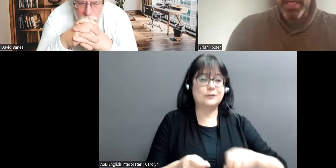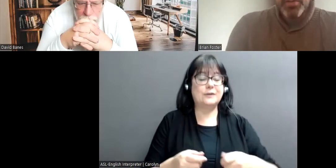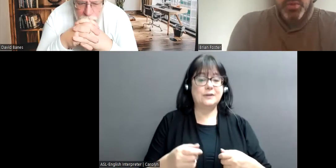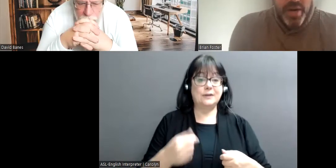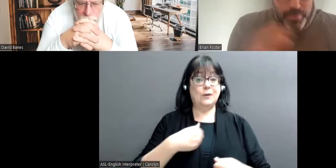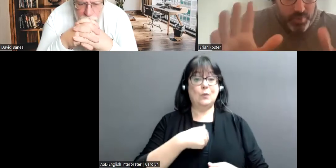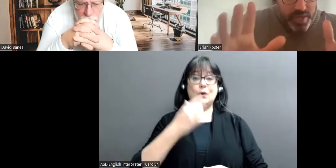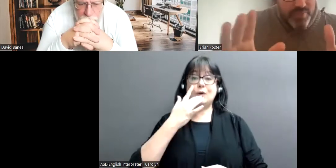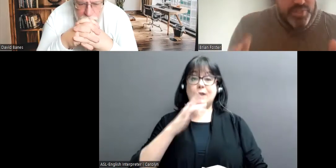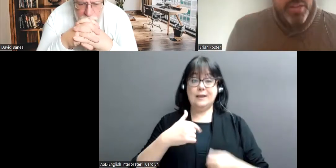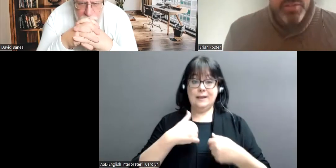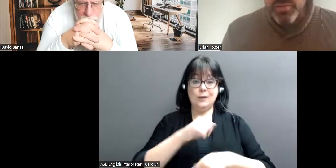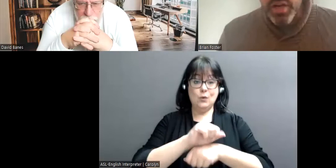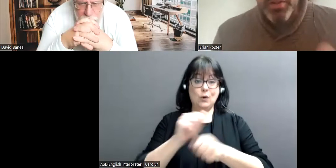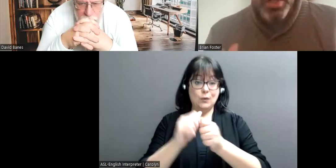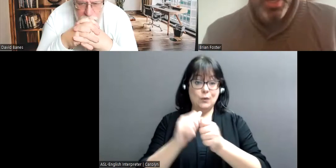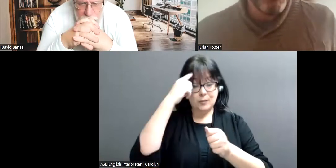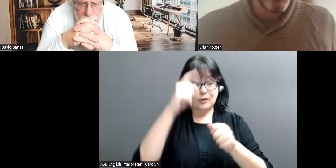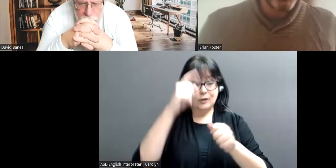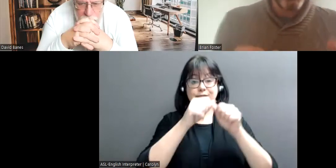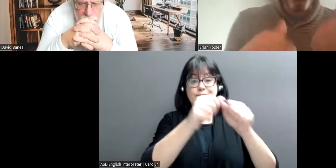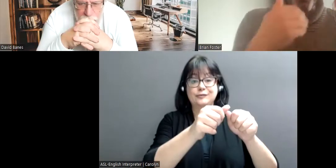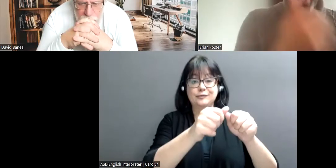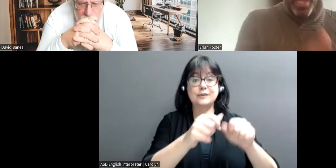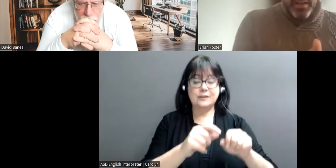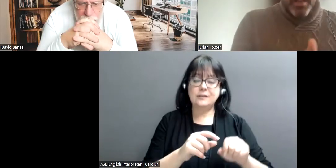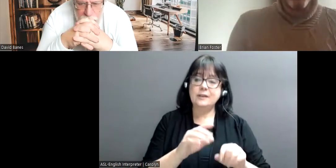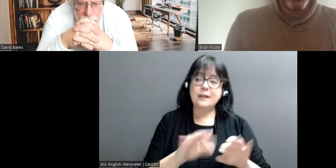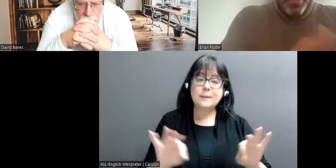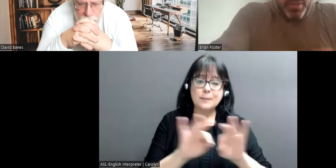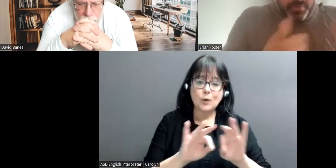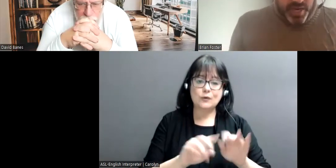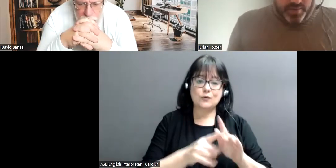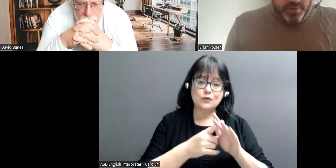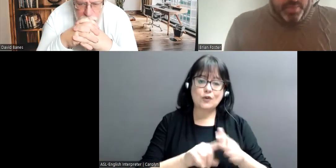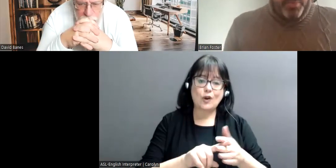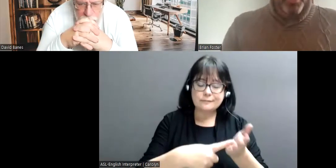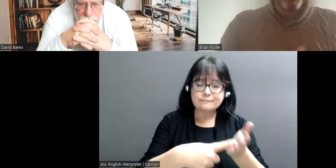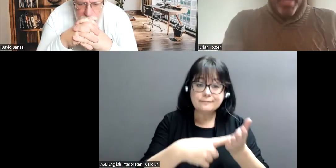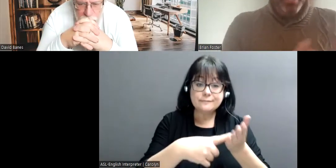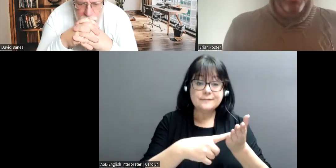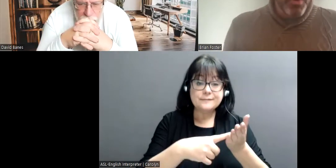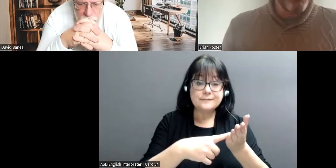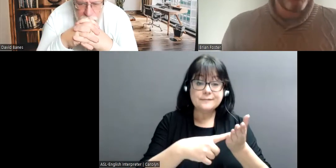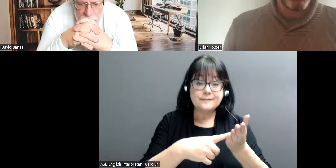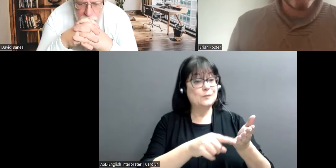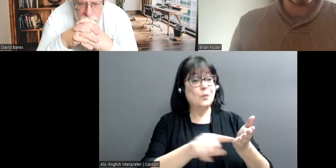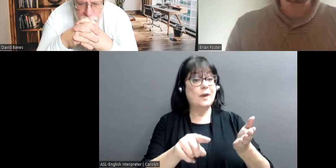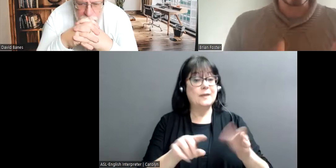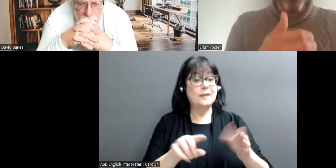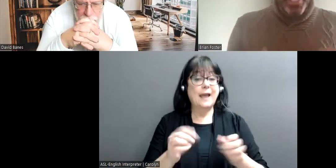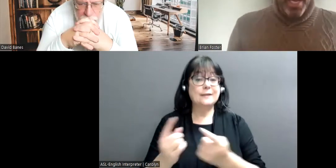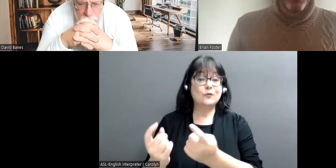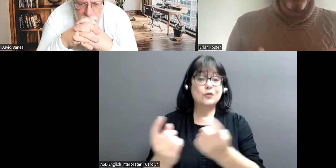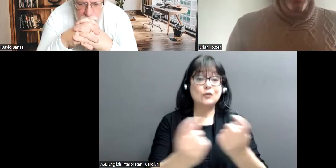but those preparatory conversations are the starting point, so that when they start to bring people in through an active recruitment process,